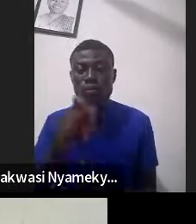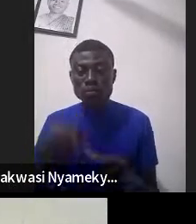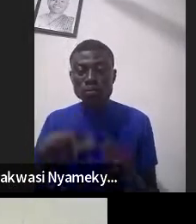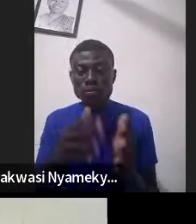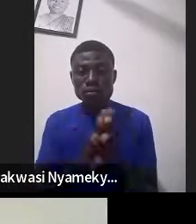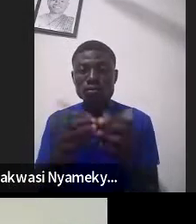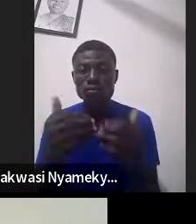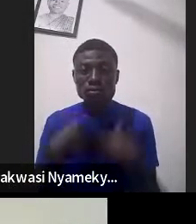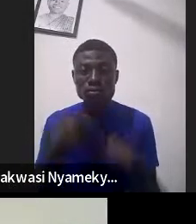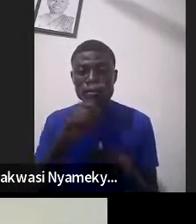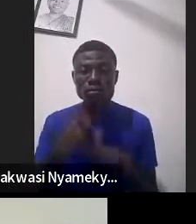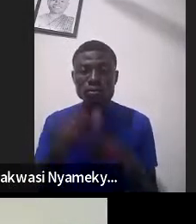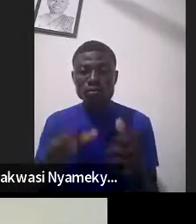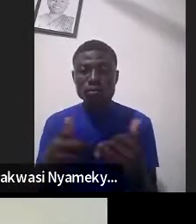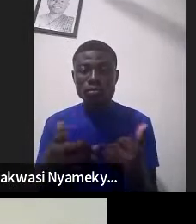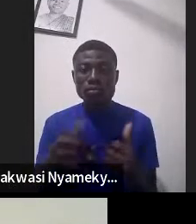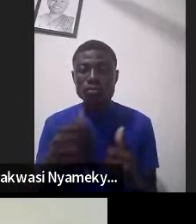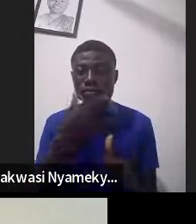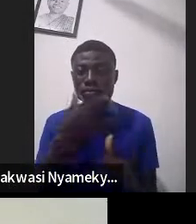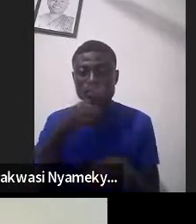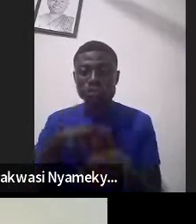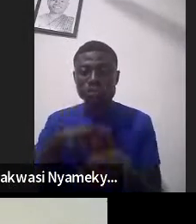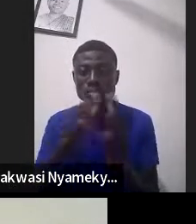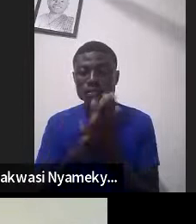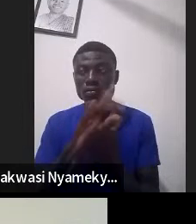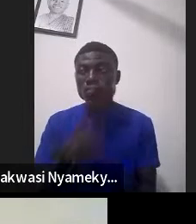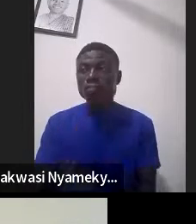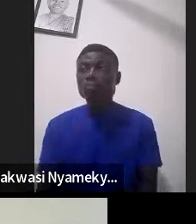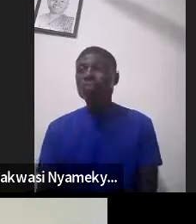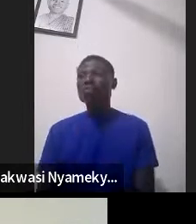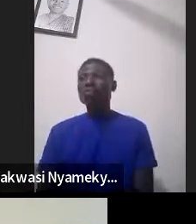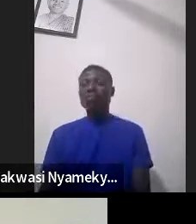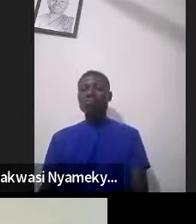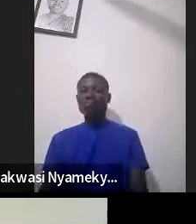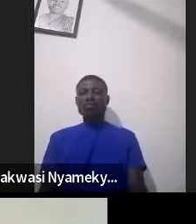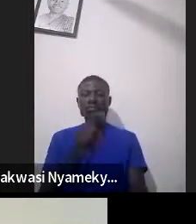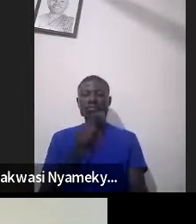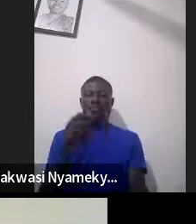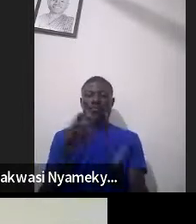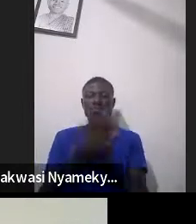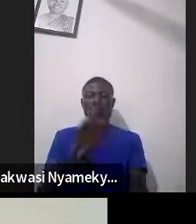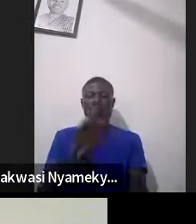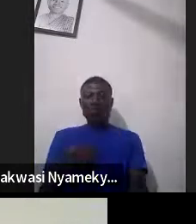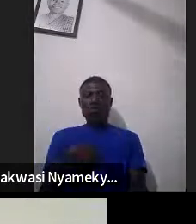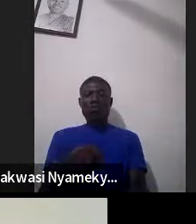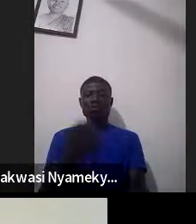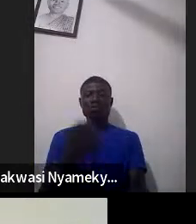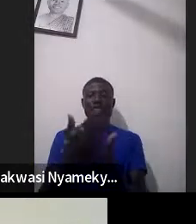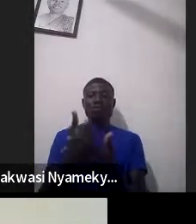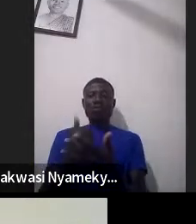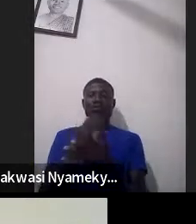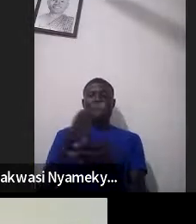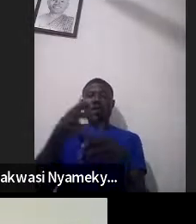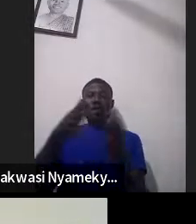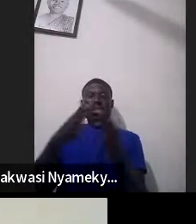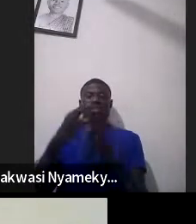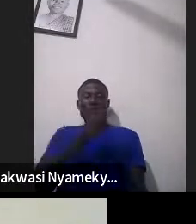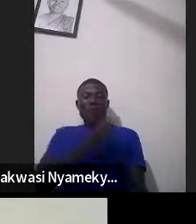all, this will be the best time for us to speak to it before we let Melanie go.